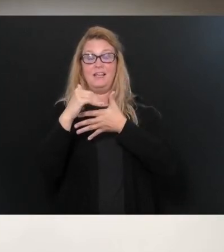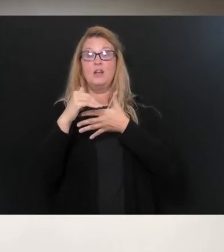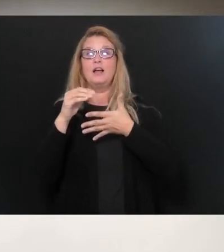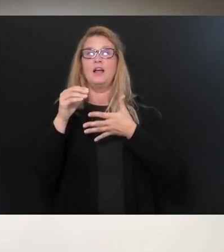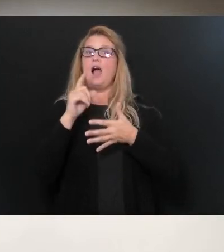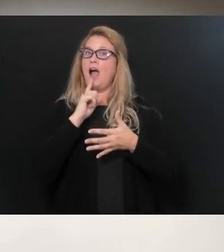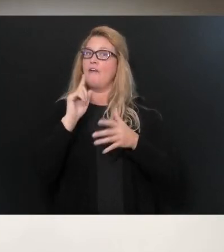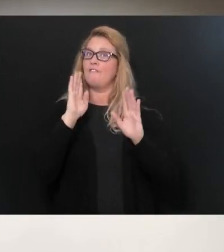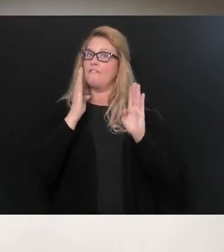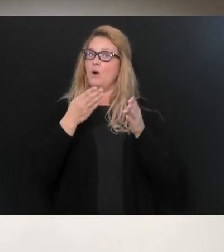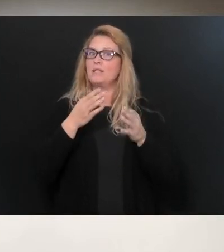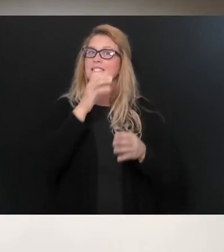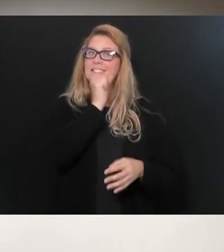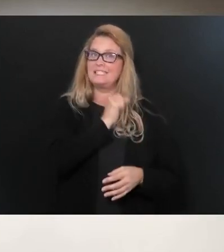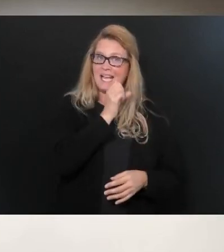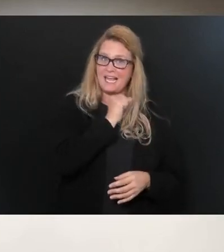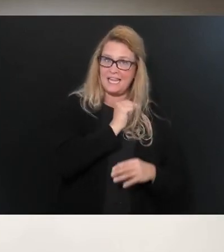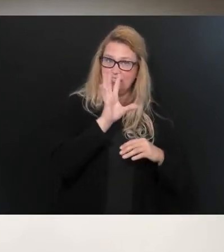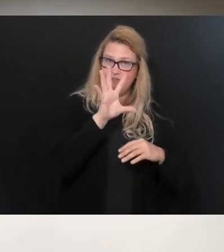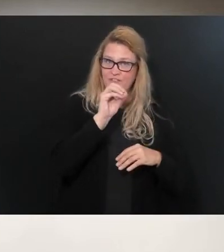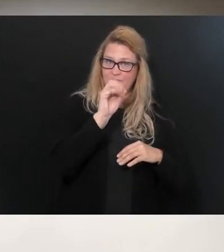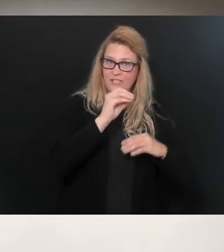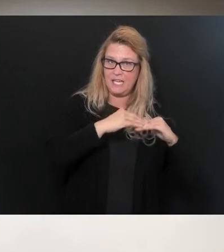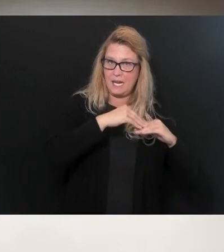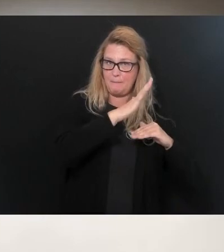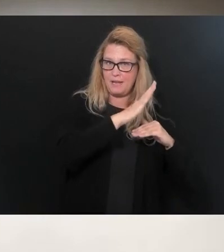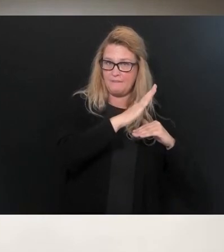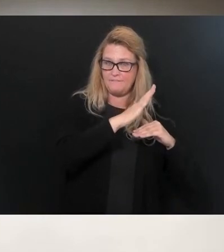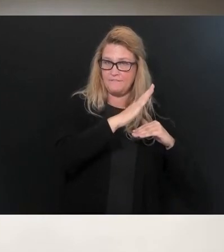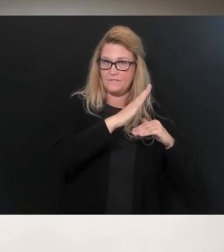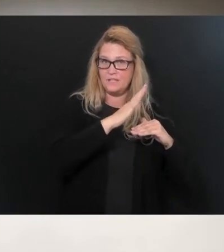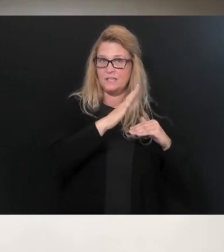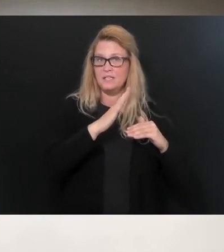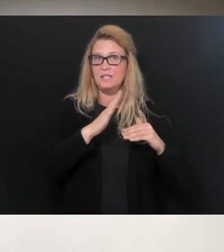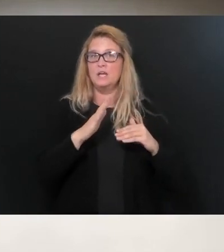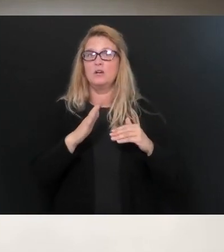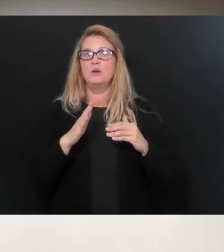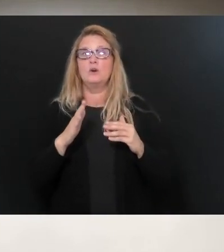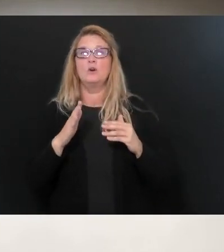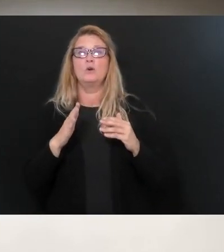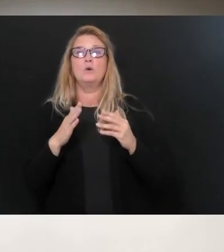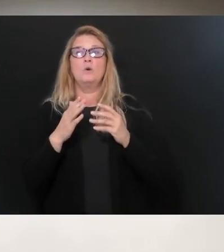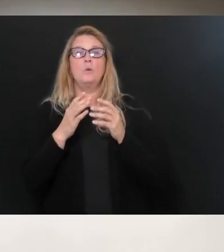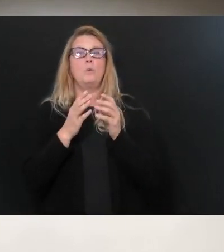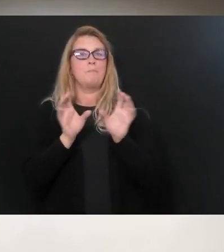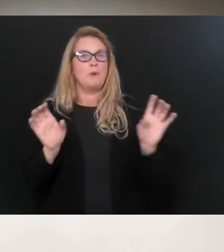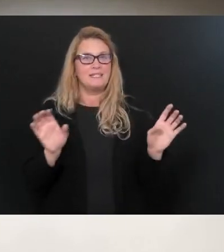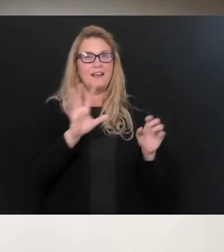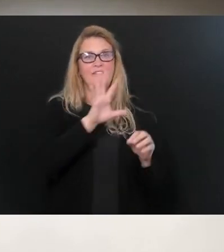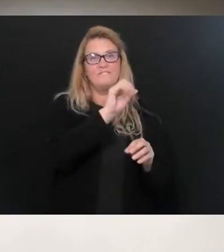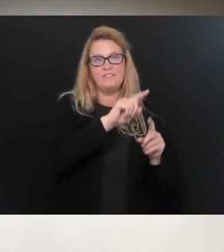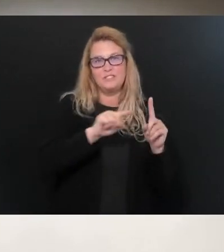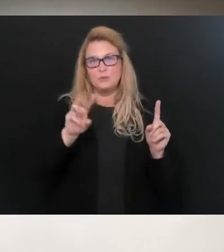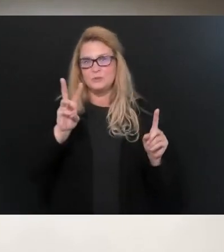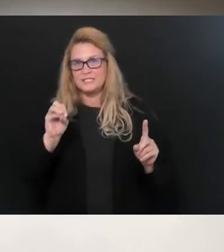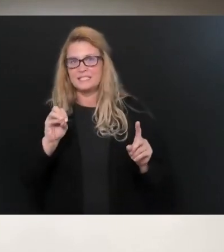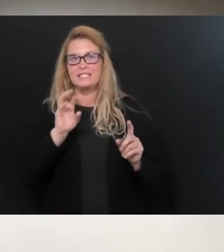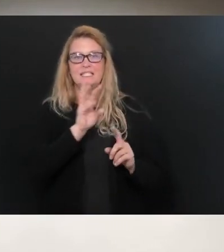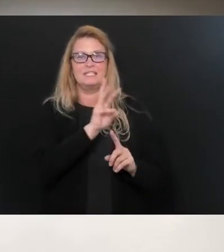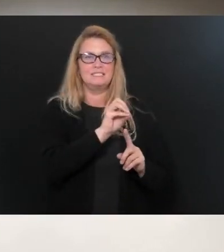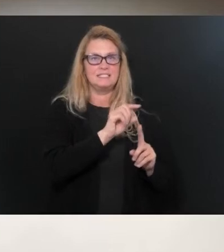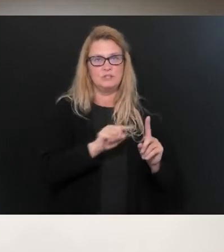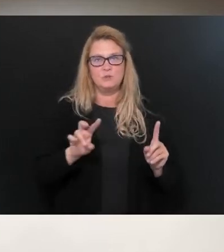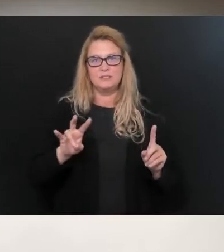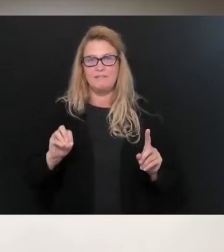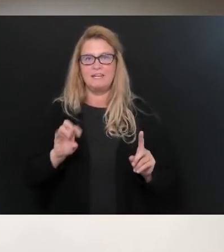focus is on age 50 and above, with the breakdowns from 50 to 60, 60 to 70, 70